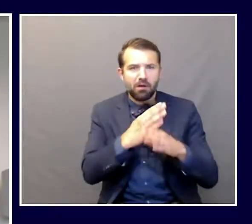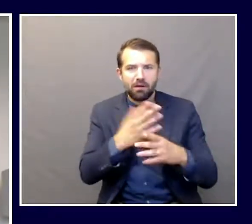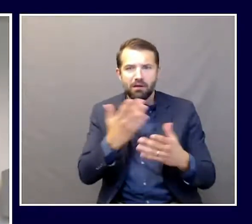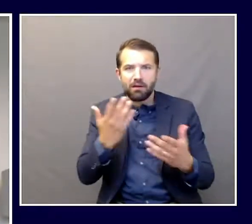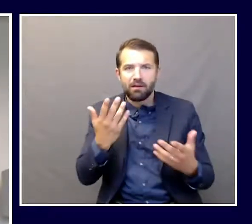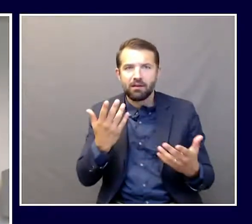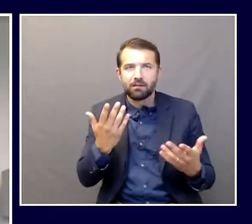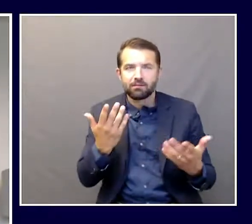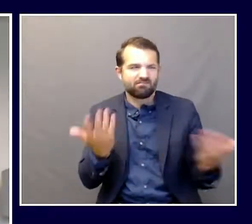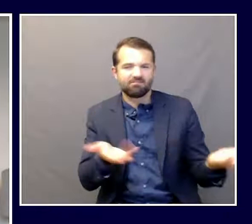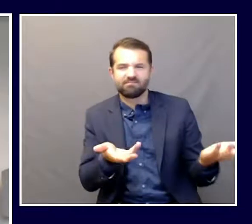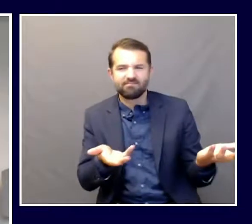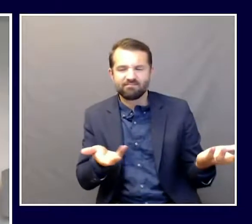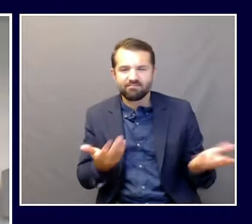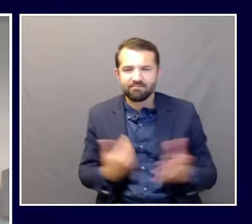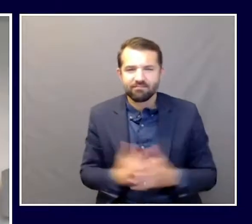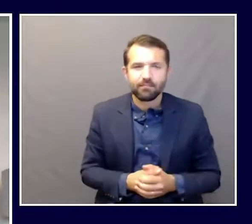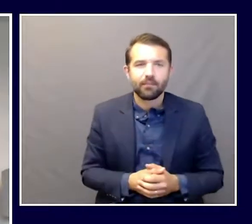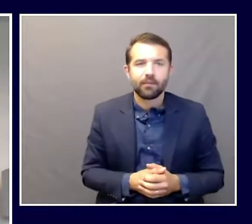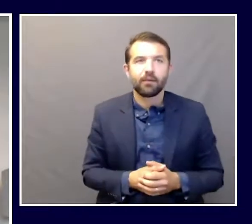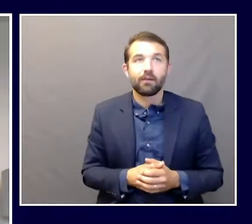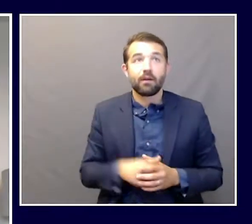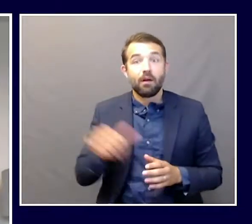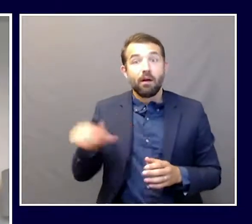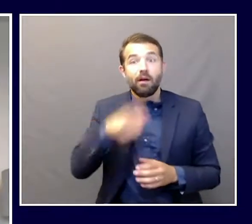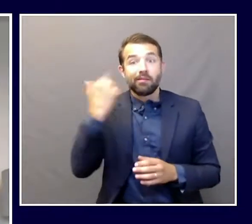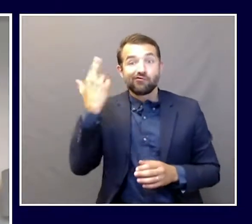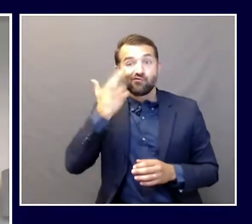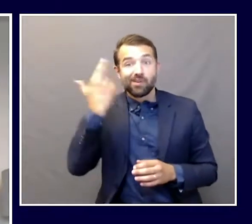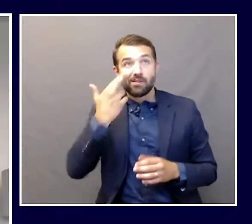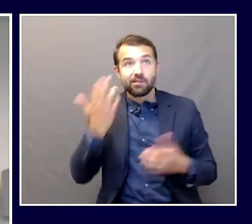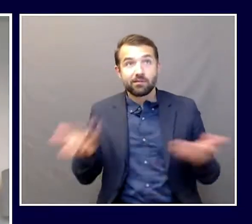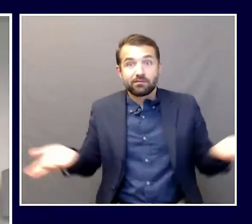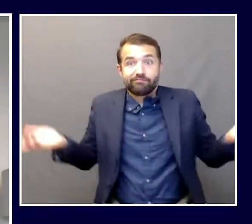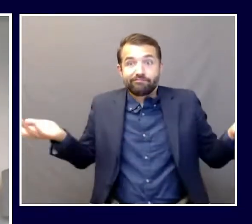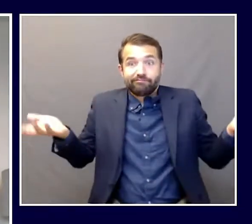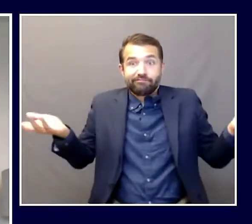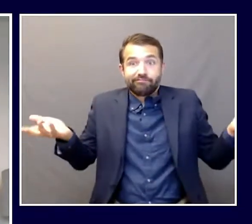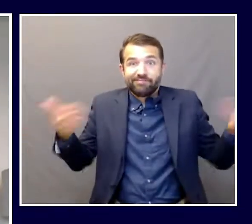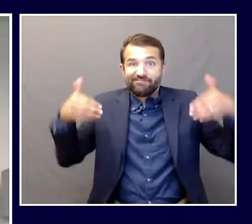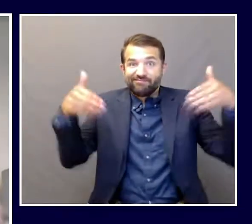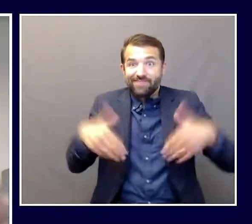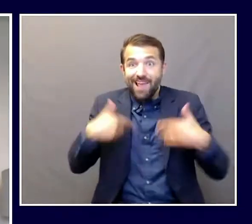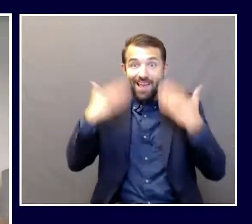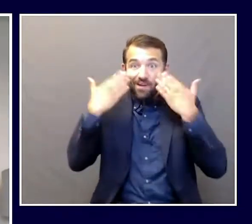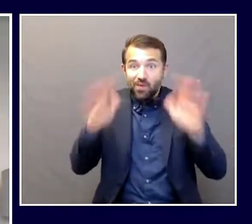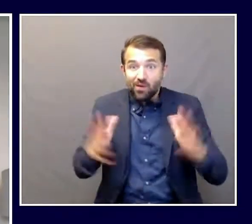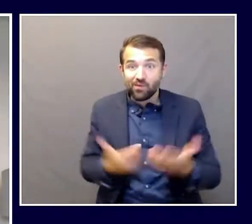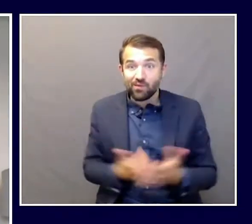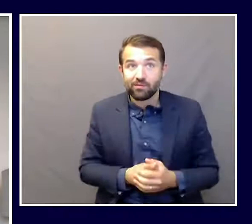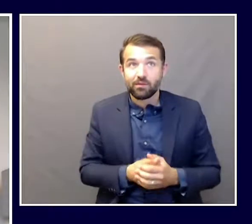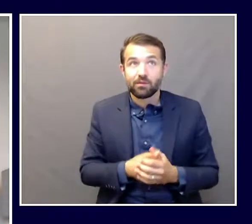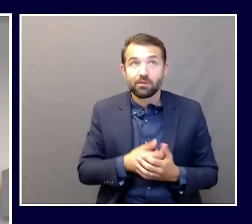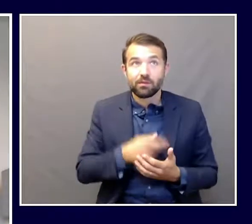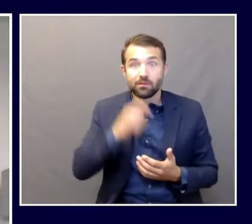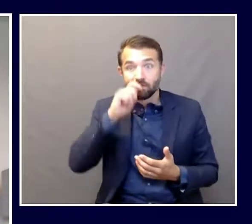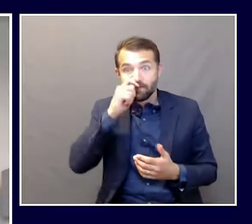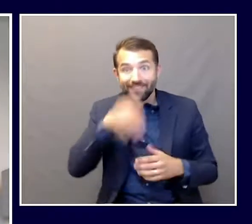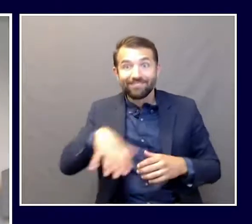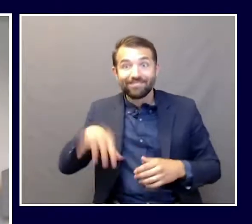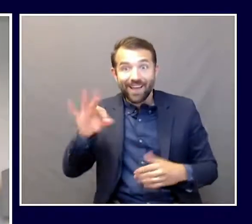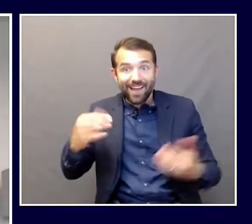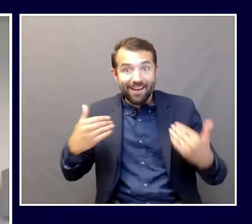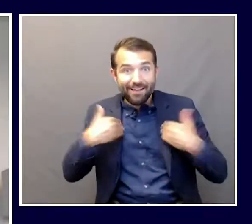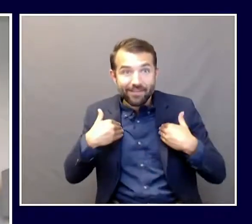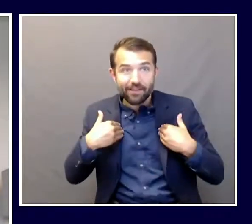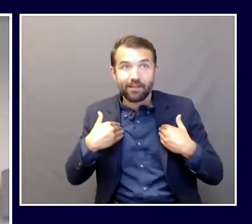answer is that we may not know. We get reports of laboratory results of COVID. We could delay reporting those so that we